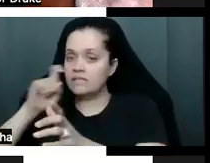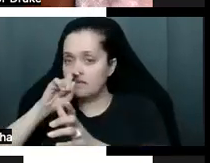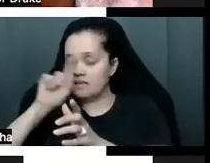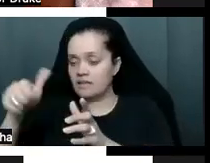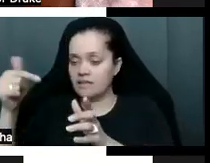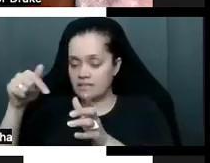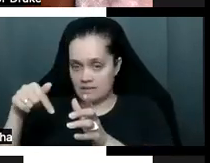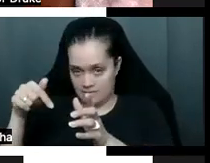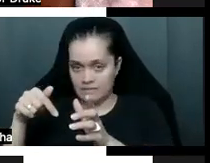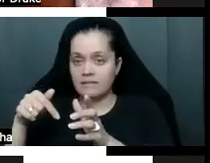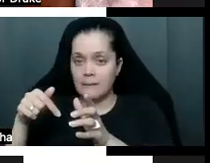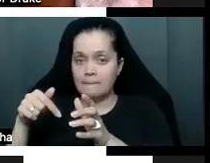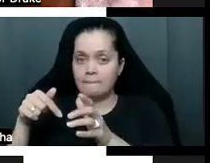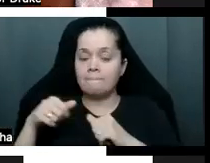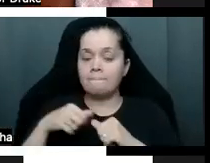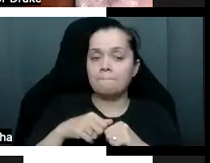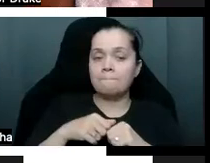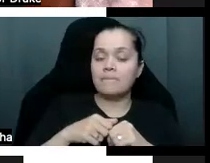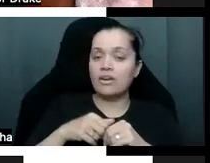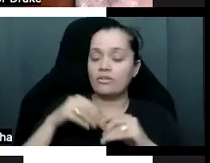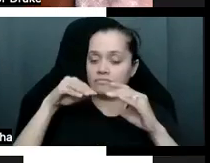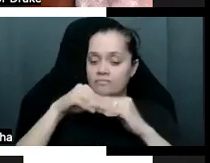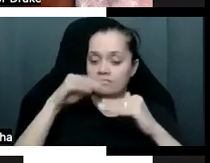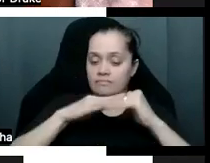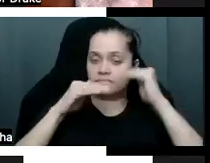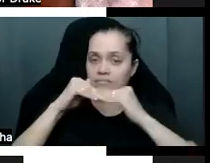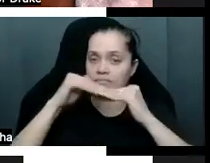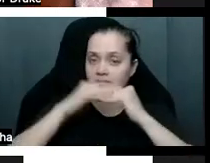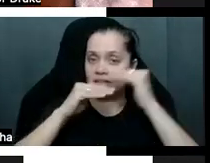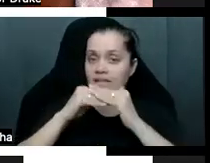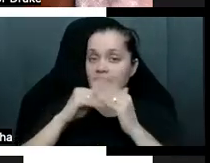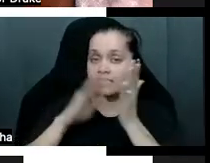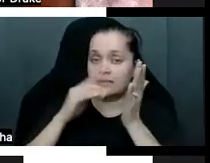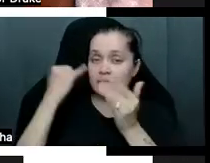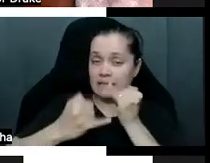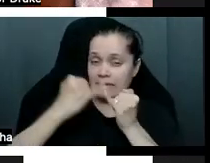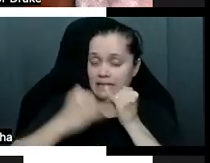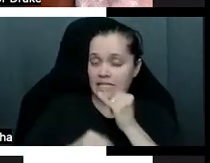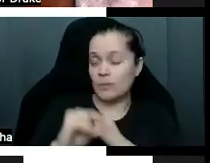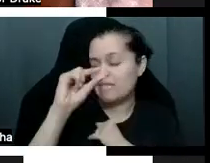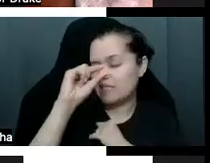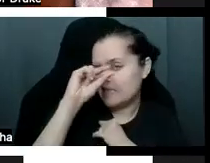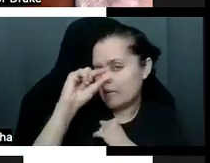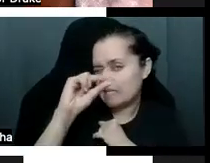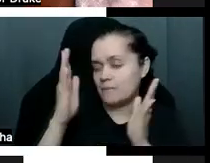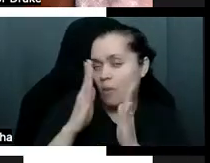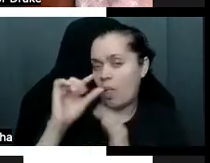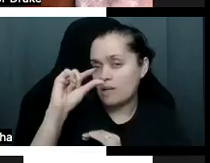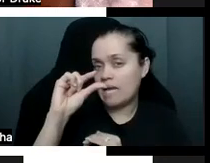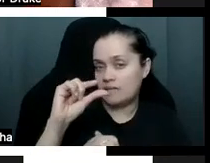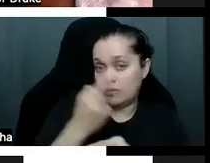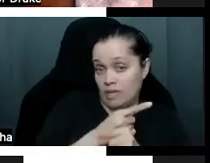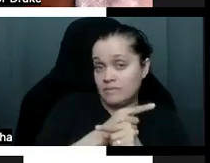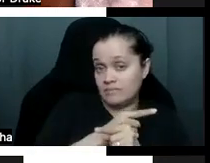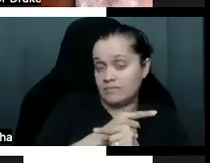there's another doll inside. They're stacked. And sometimes the very last one is really small.